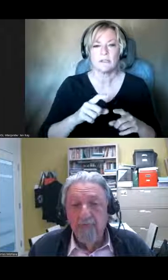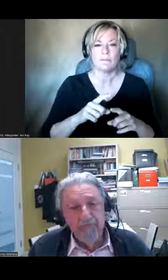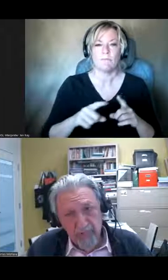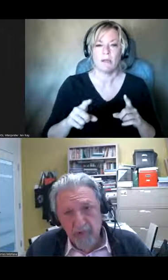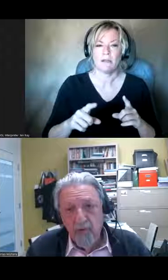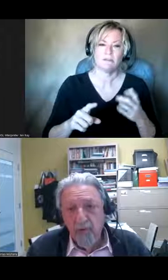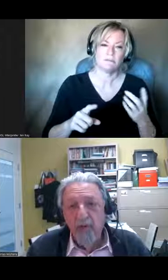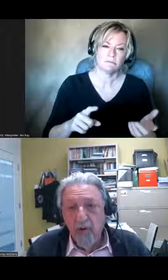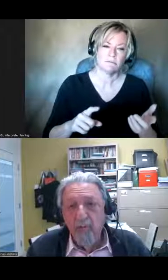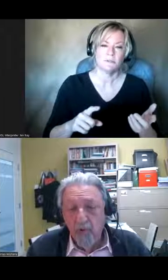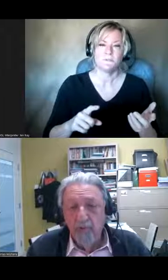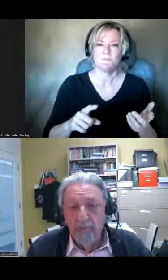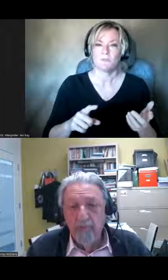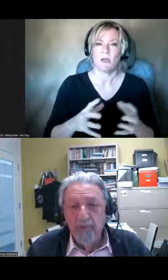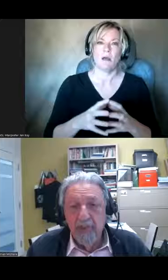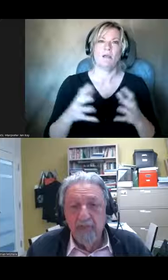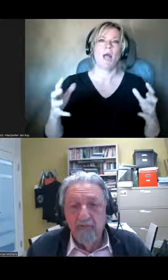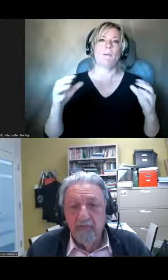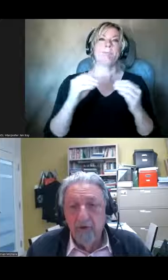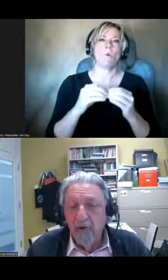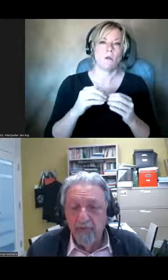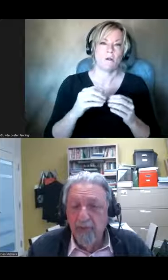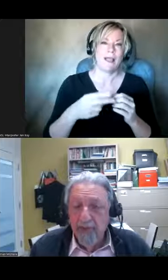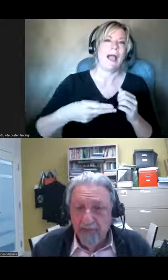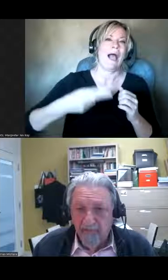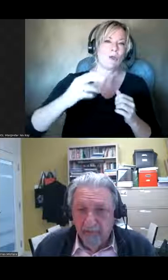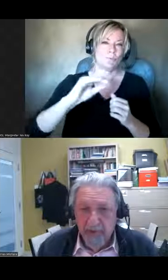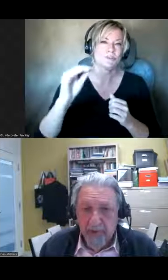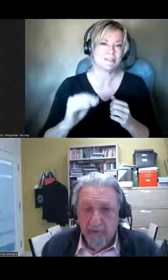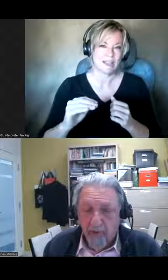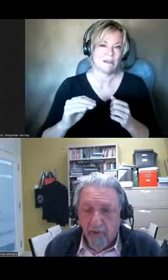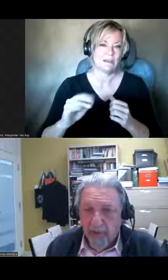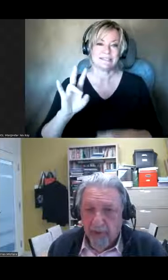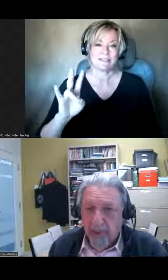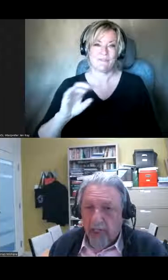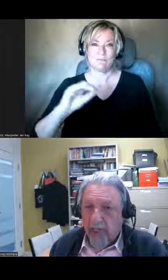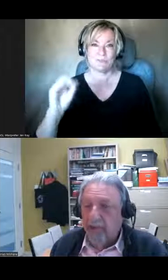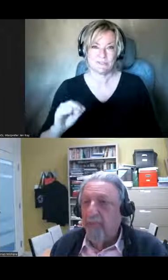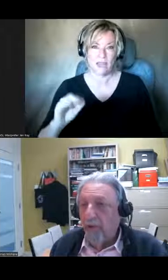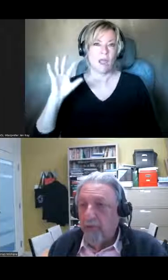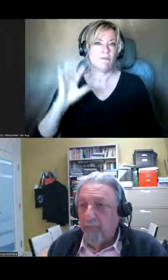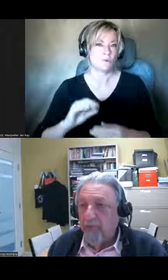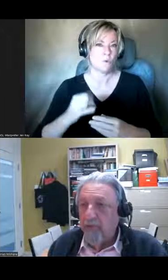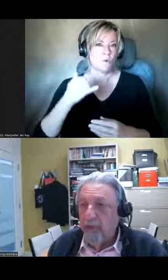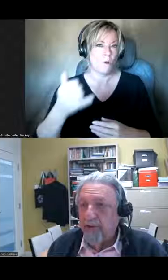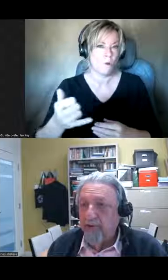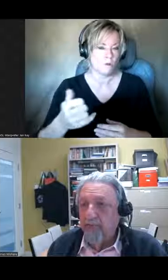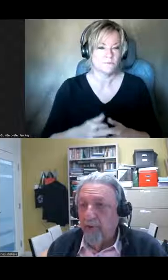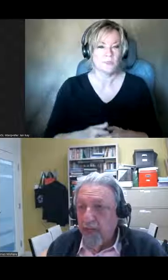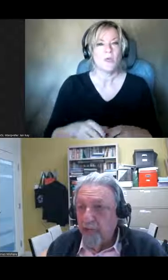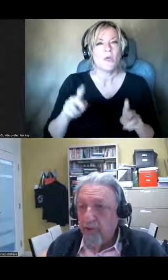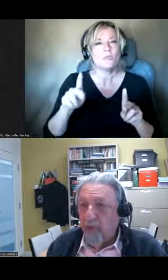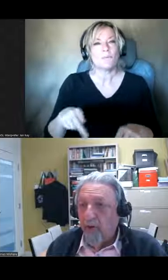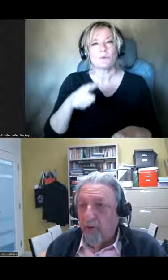callers, but quite a lot more percentage of the calls, 7% of the calls. I think the person who gets